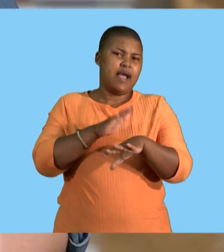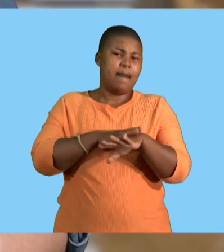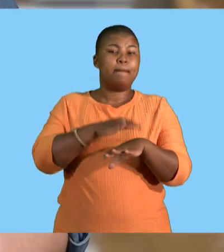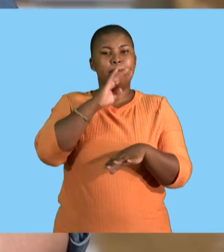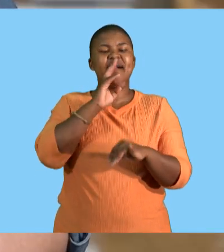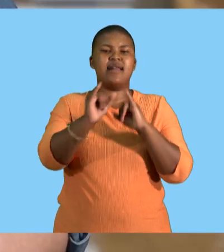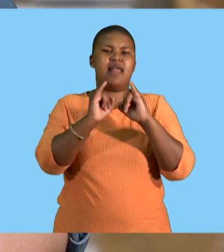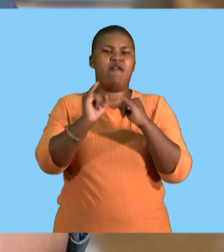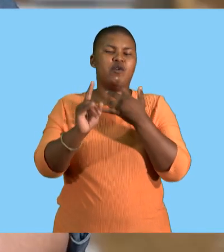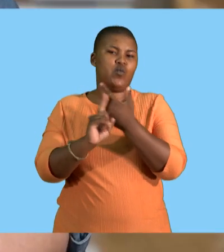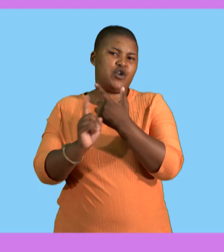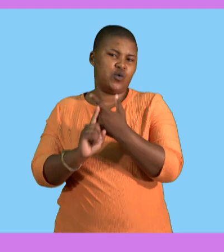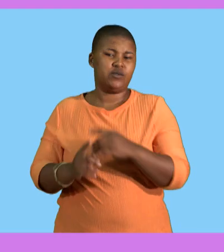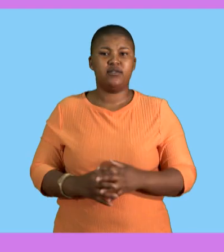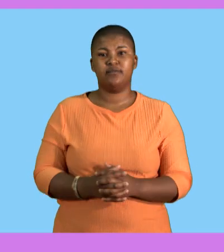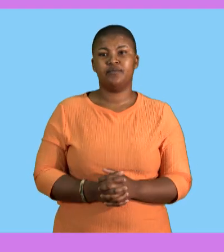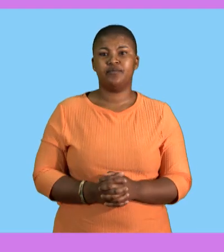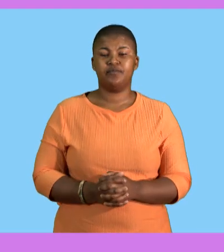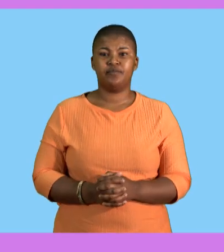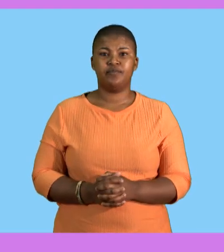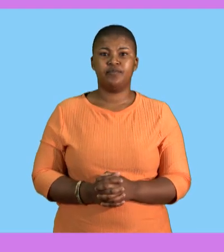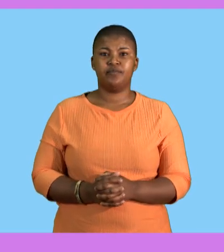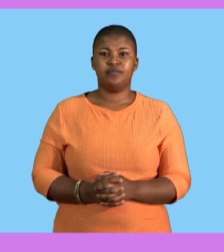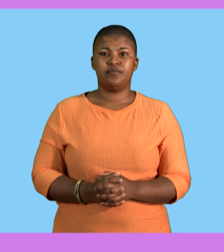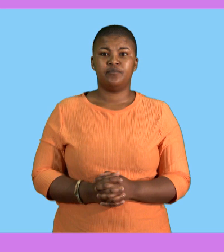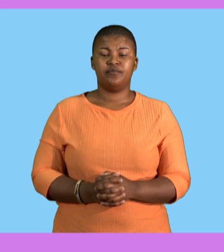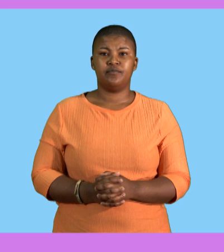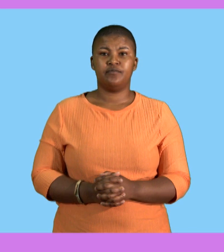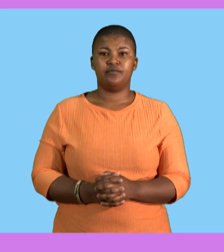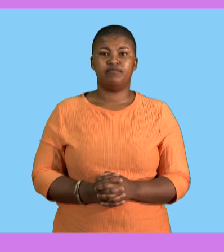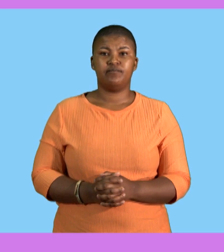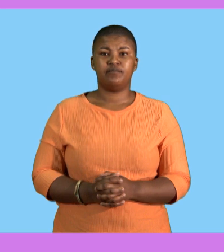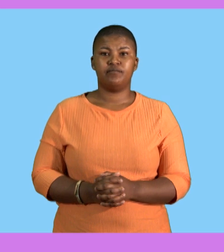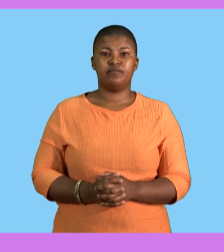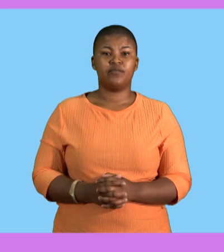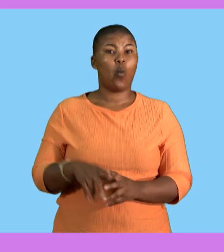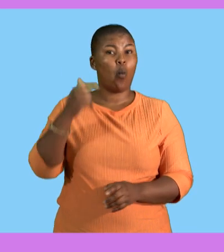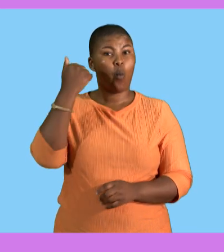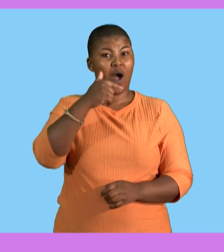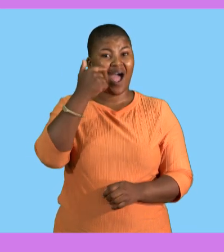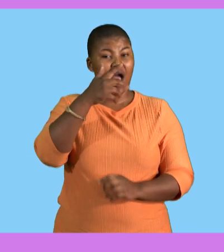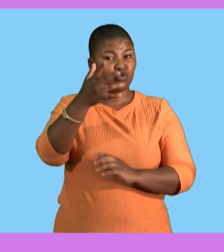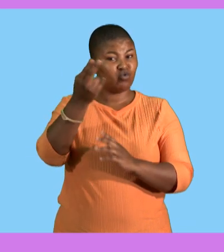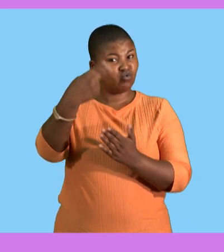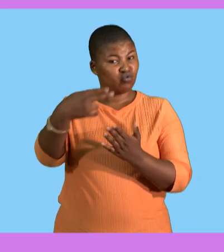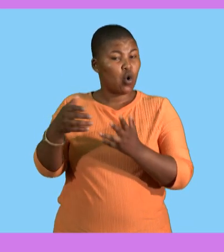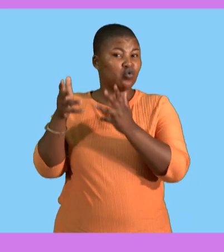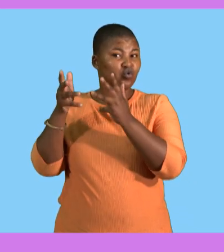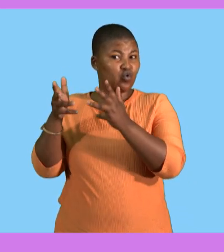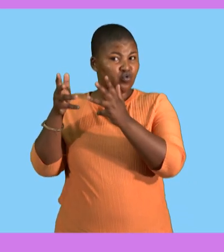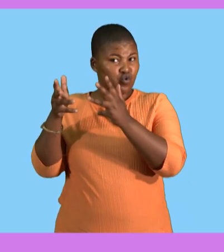11 windows. The symbol used is a rectangle, a white rectangle with